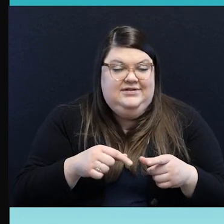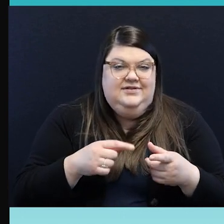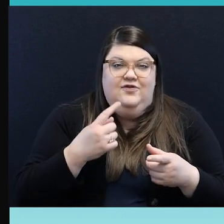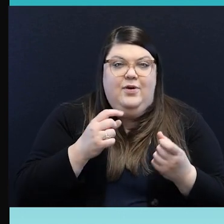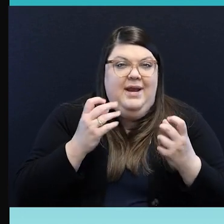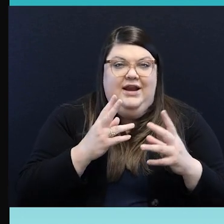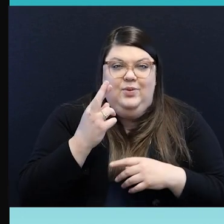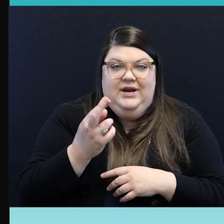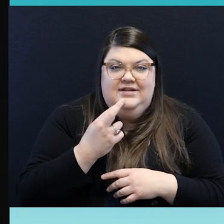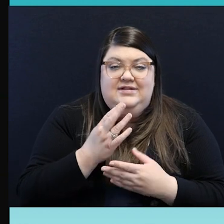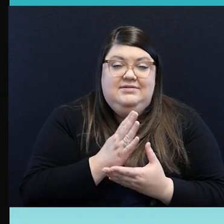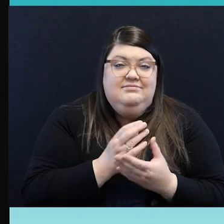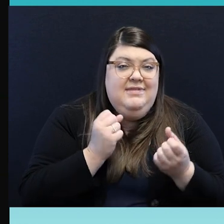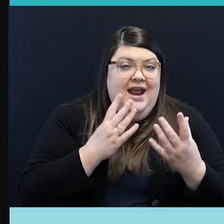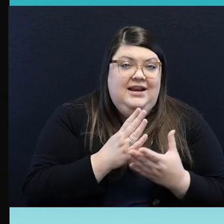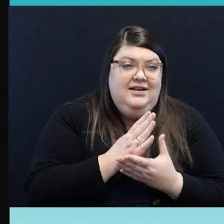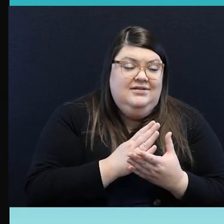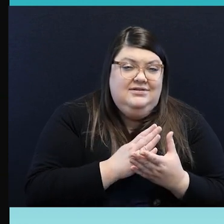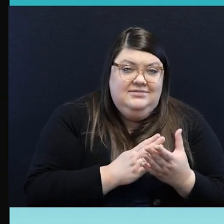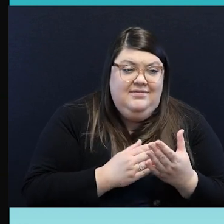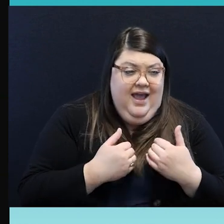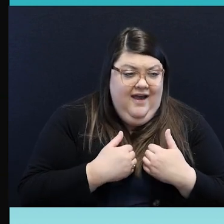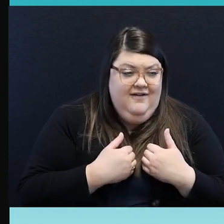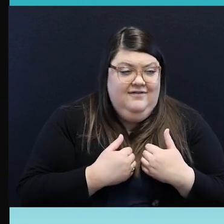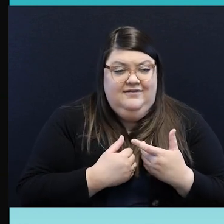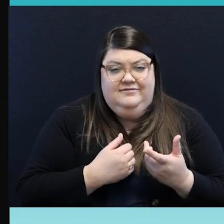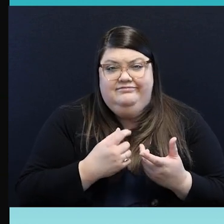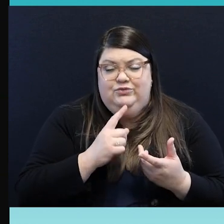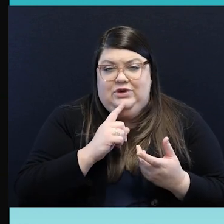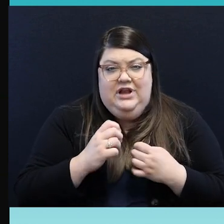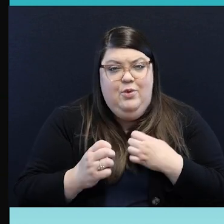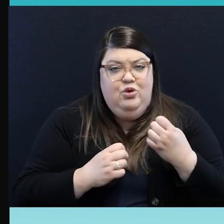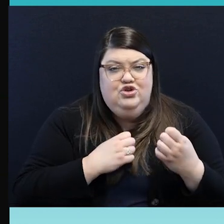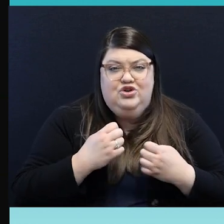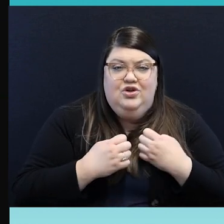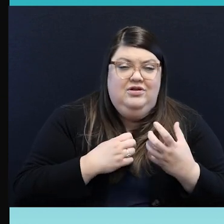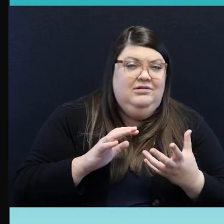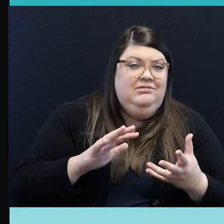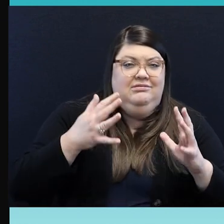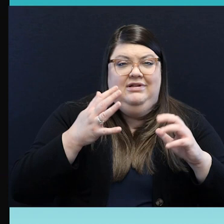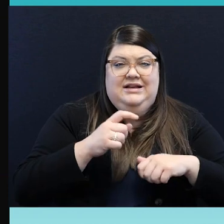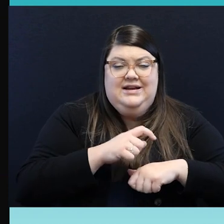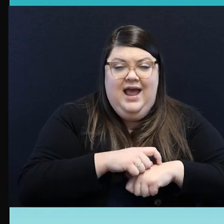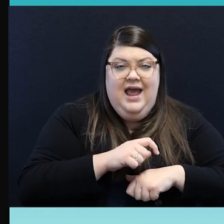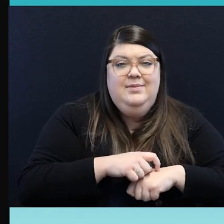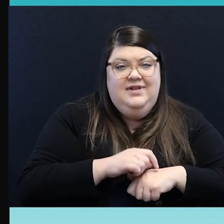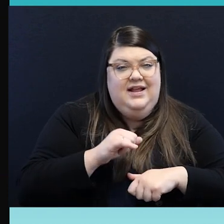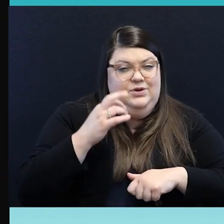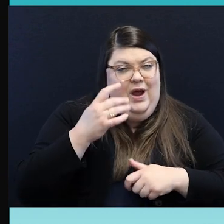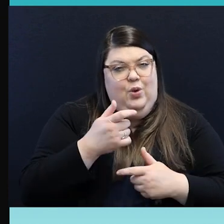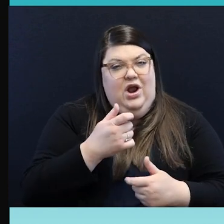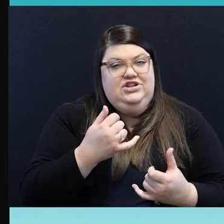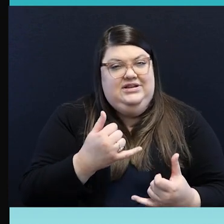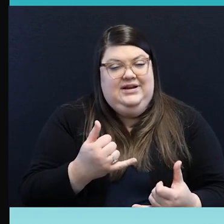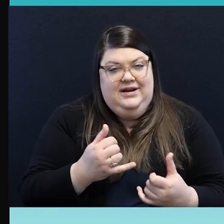just experiencing some really emotional kind of tumultuous times that have brought you to this. Just know